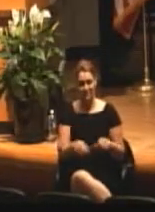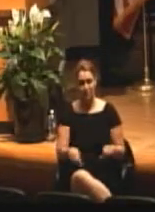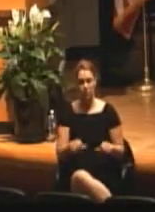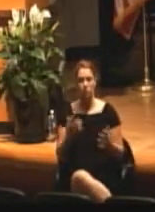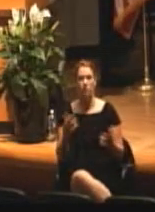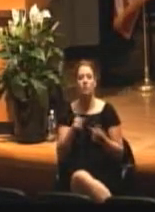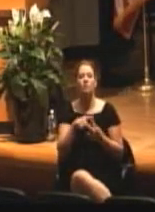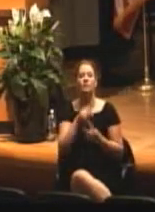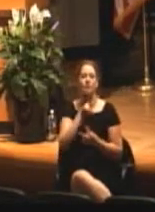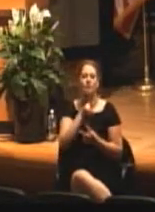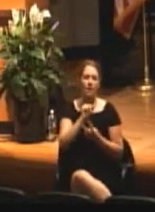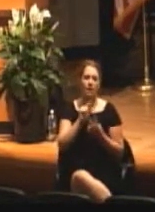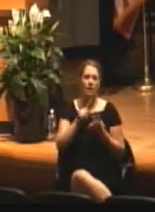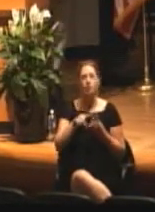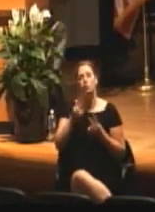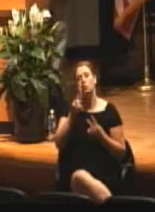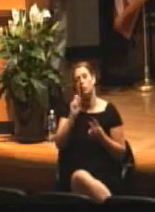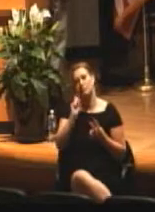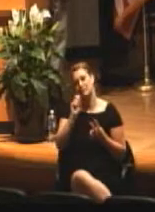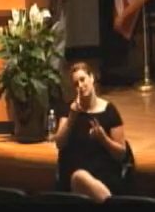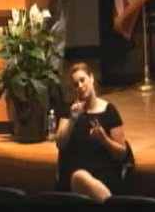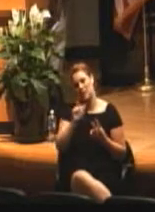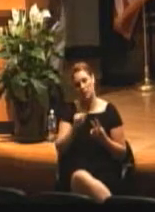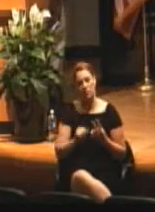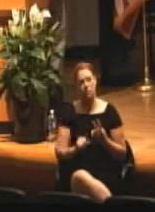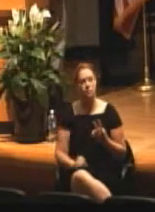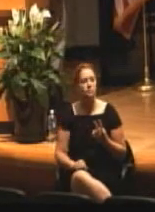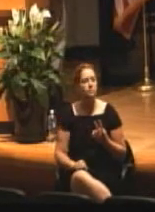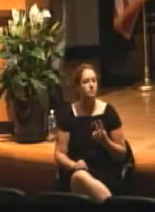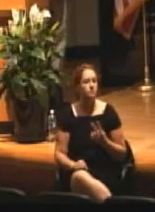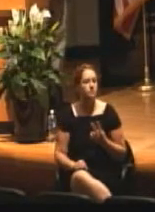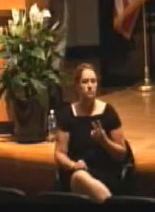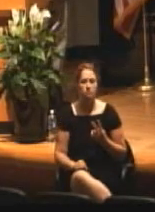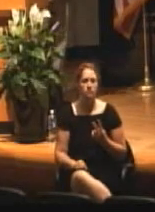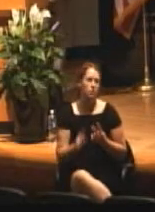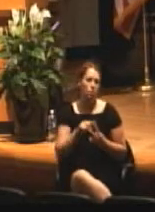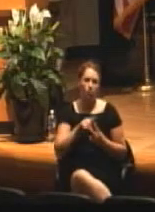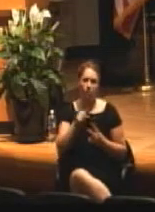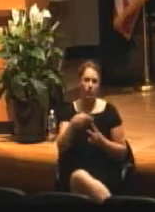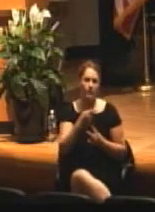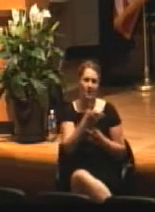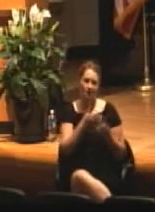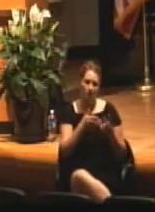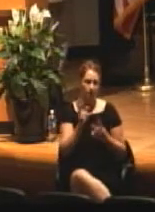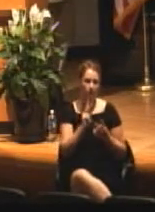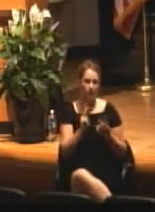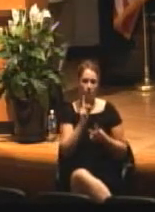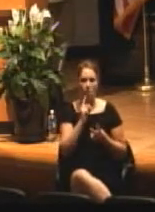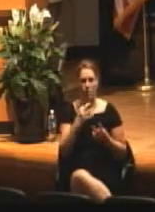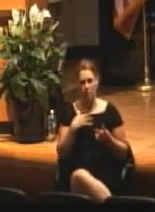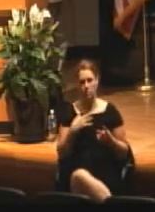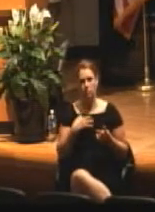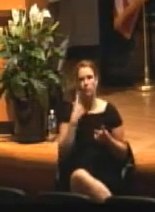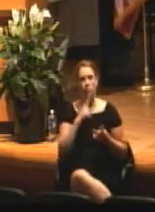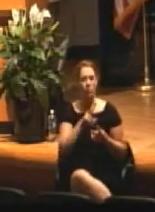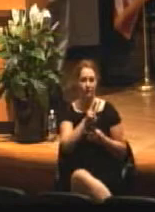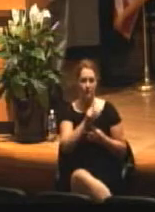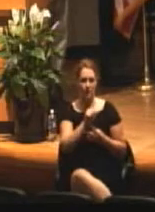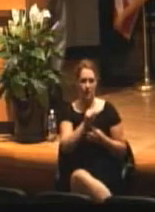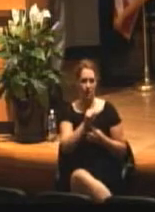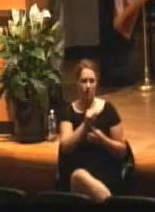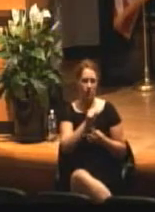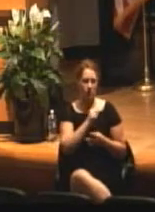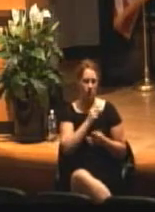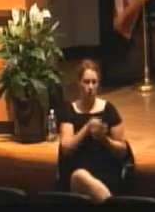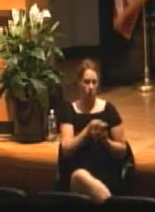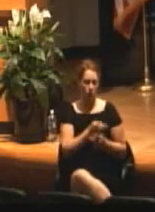and USDA. So we already know that there's some people that either have VA loans or are eligible for them. That's an excellent